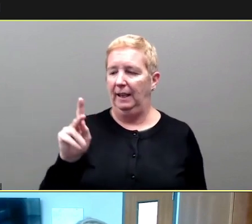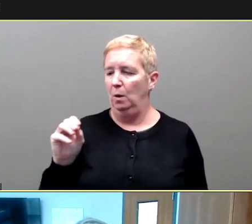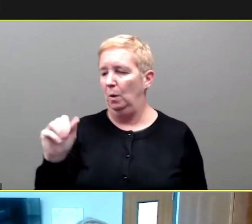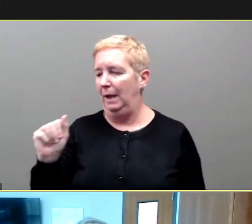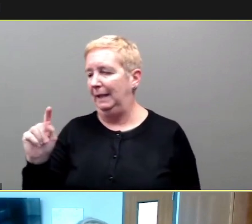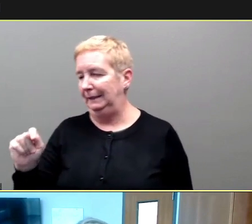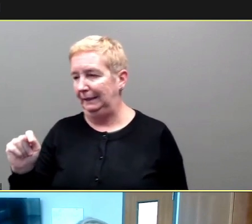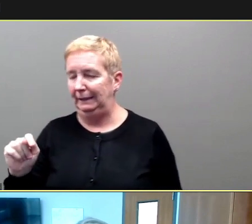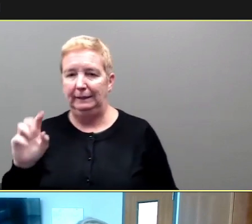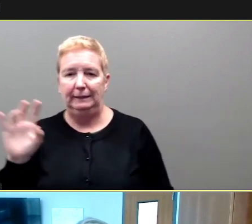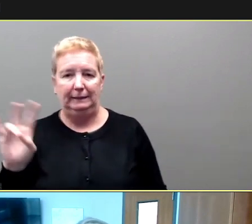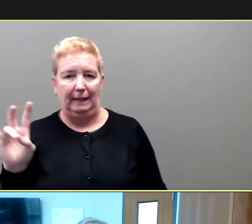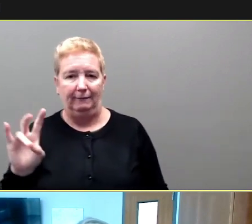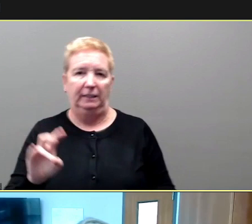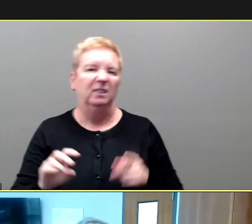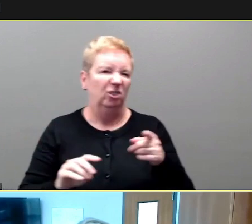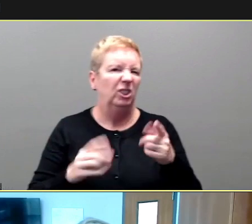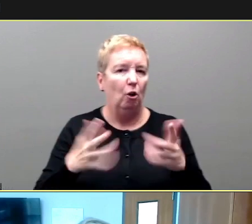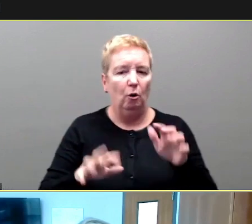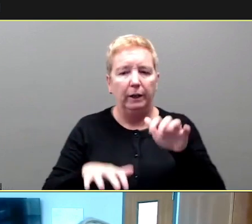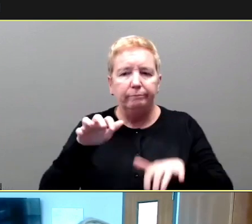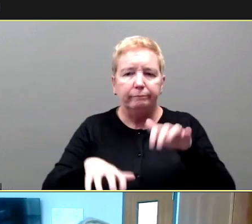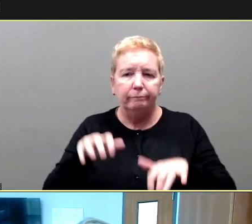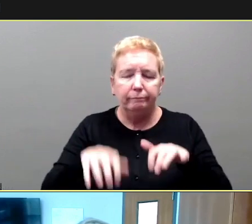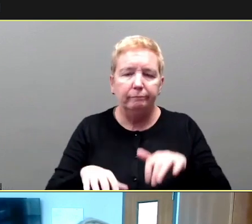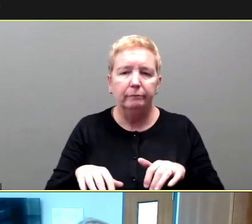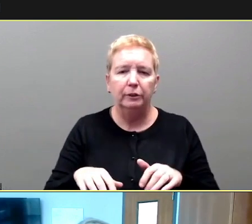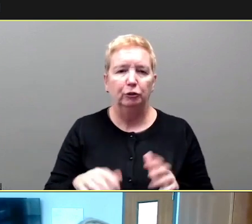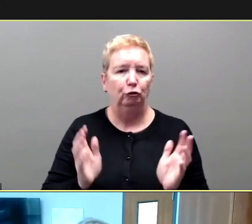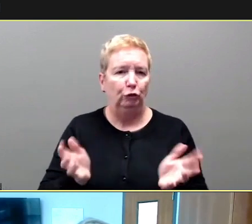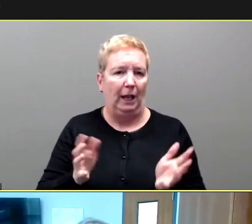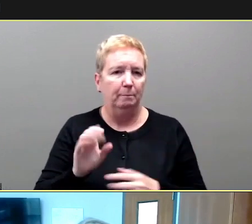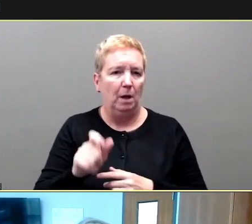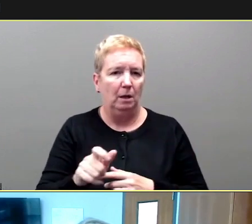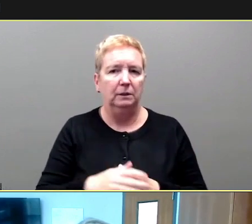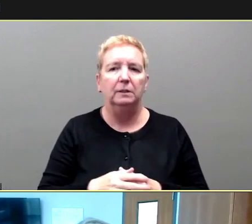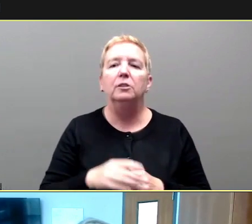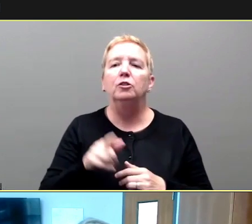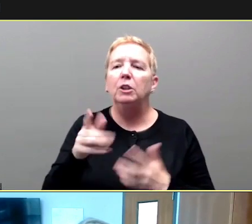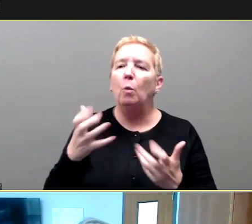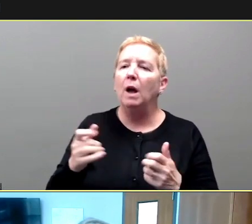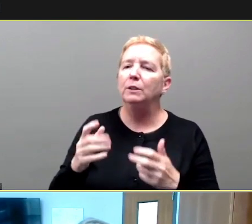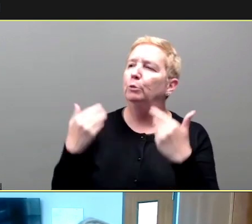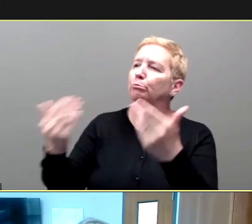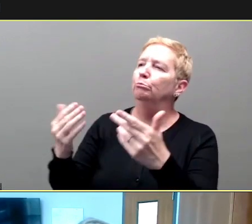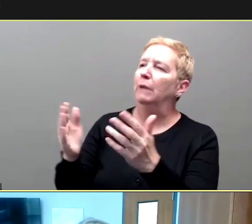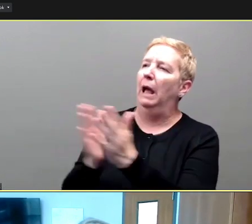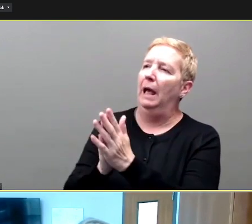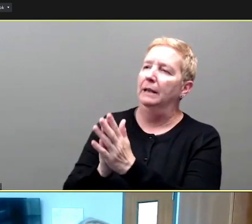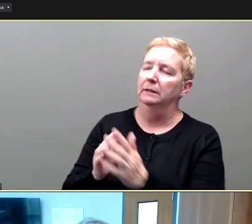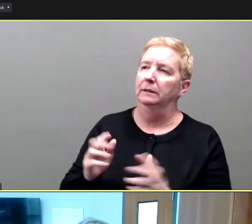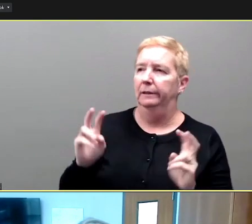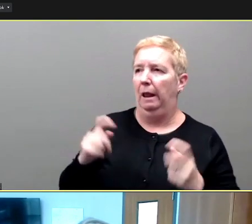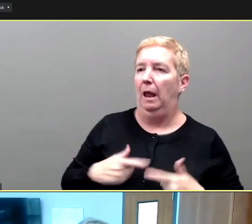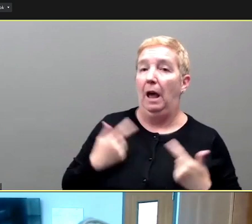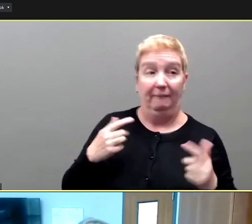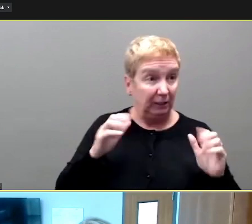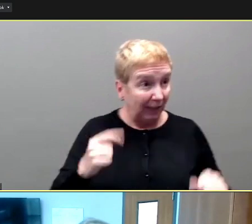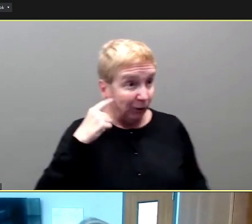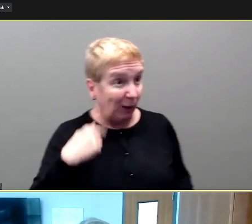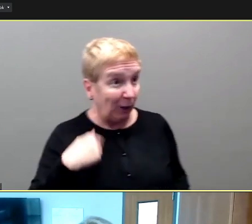reporter who put her question in the chat, and she would like to ask it live. Go ahead. Hi, can you hear